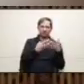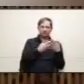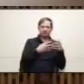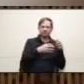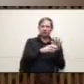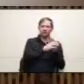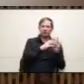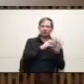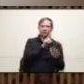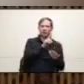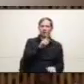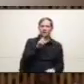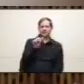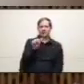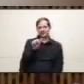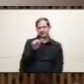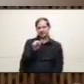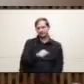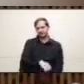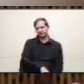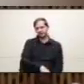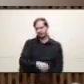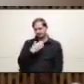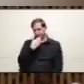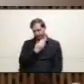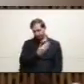of MFMA. Thank you. Thank you.